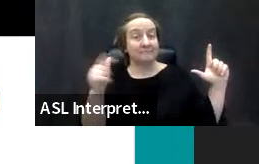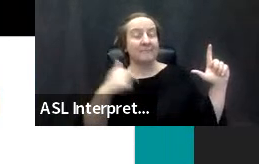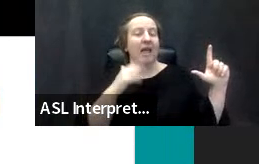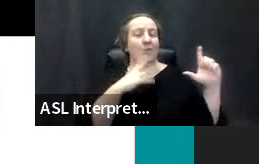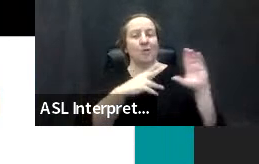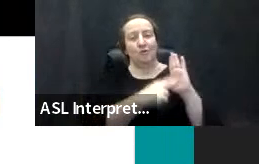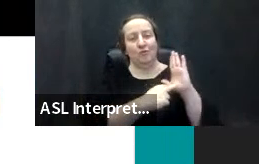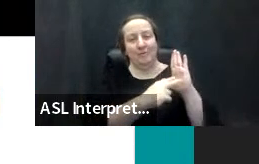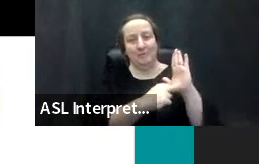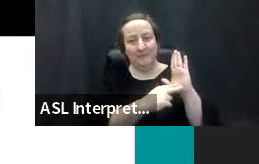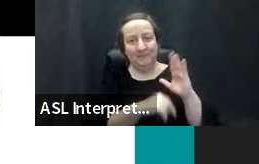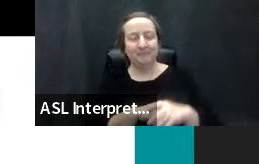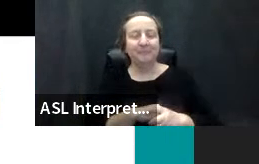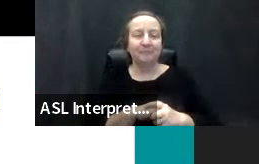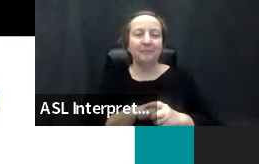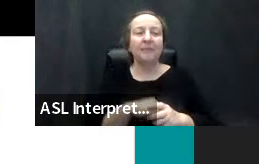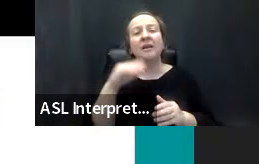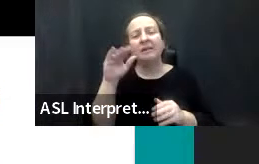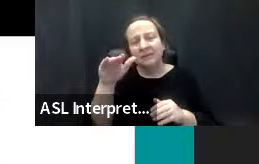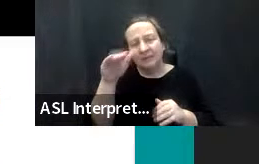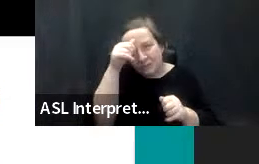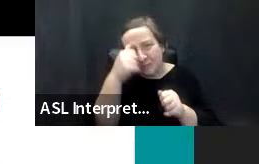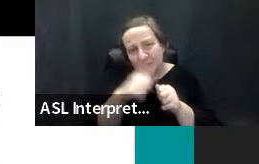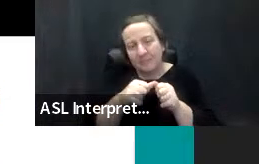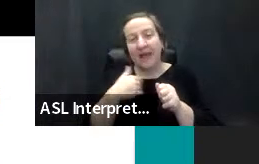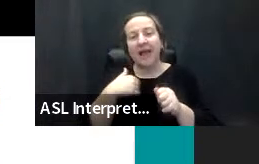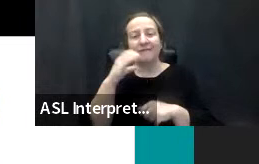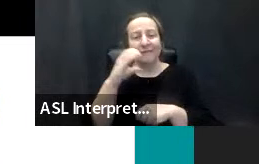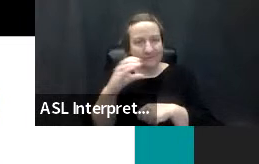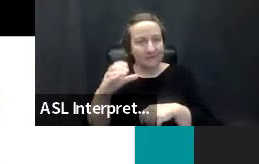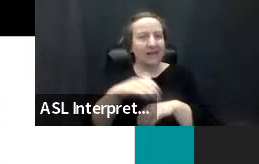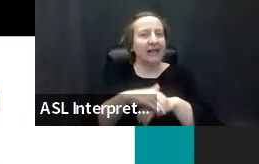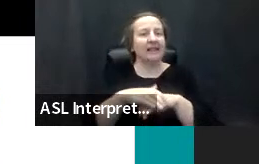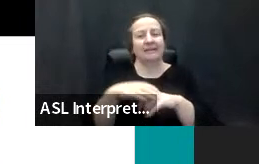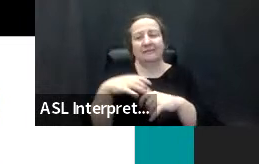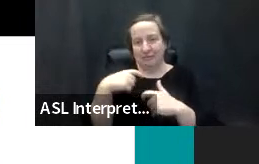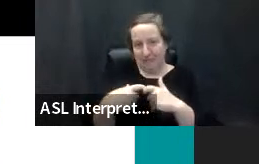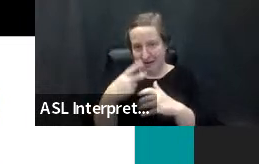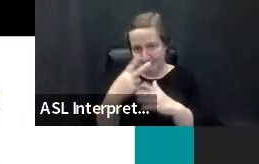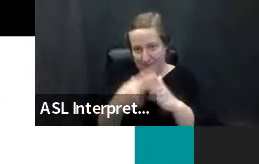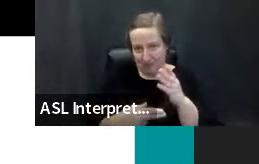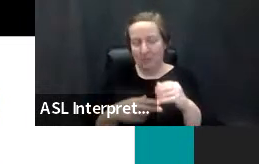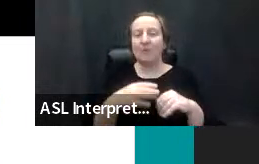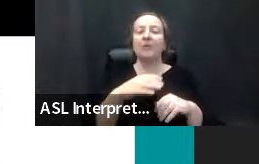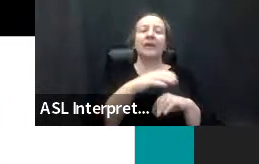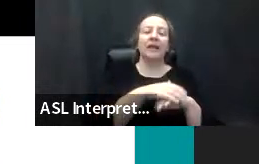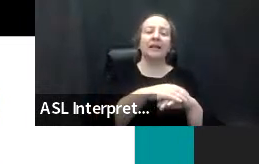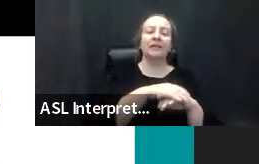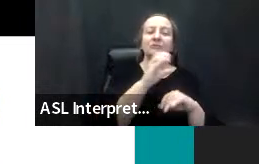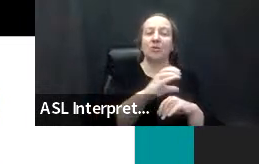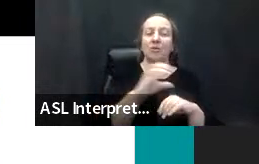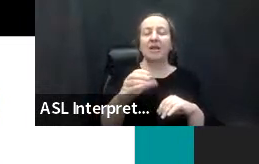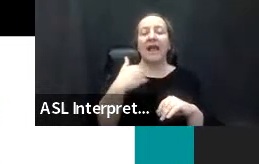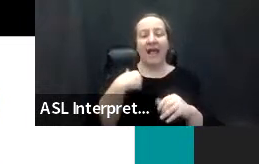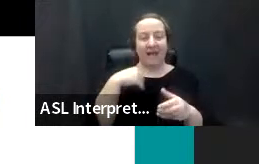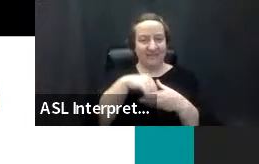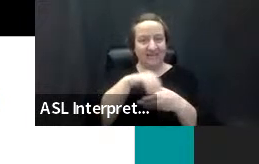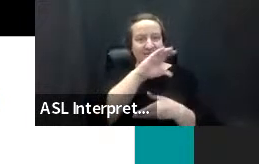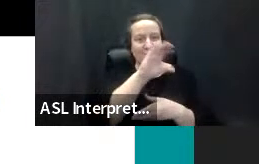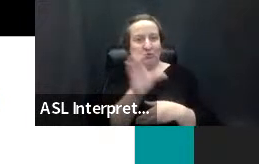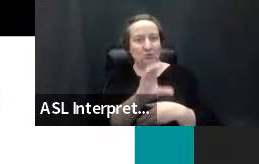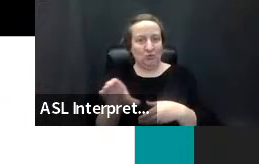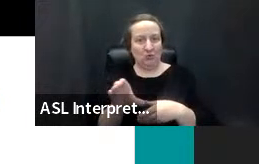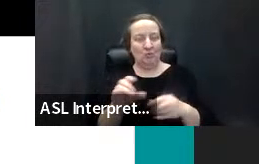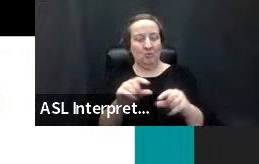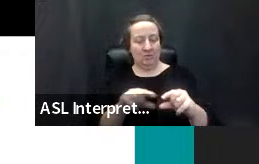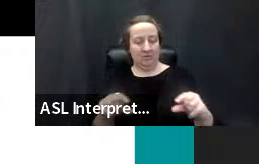read them. Just a reminder that we have closed captions in English and Spanish. English closed captions are available within Zoom